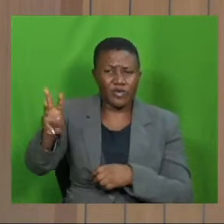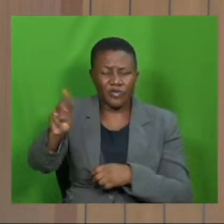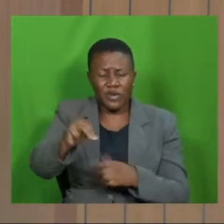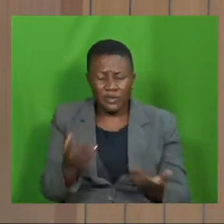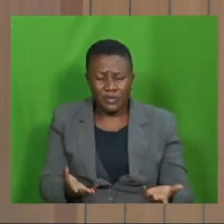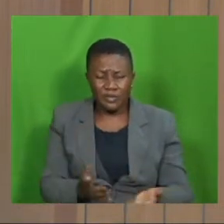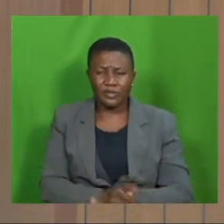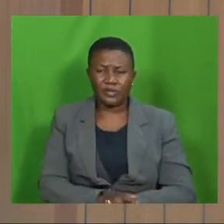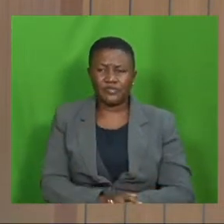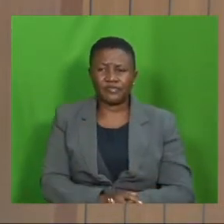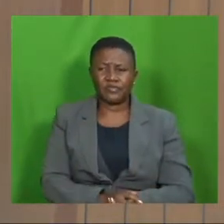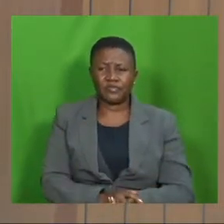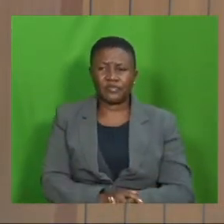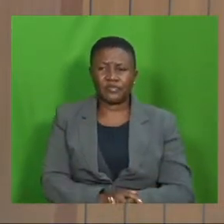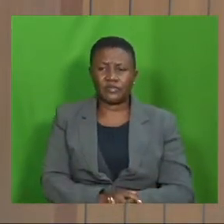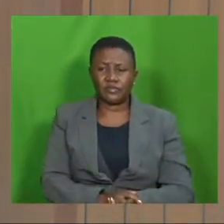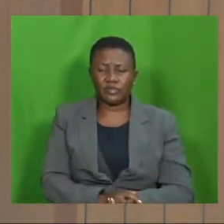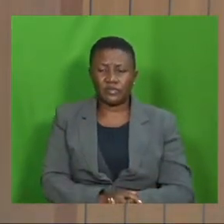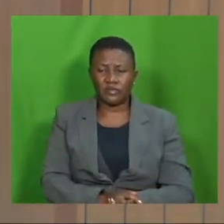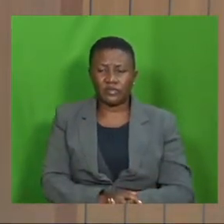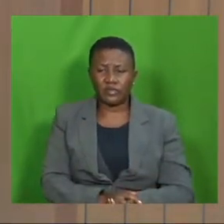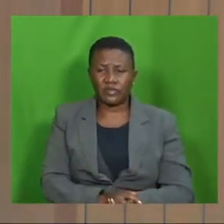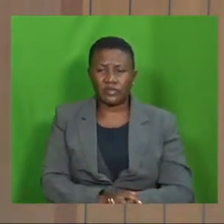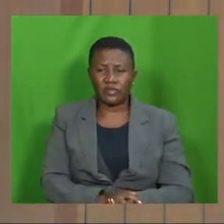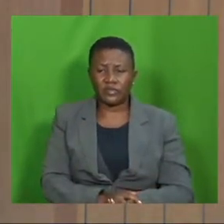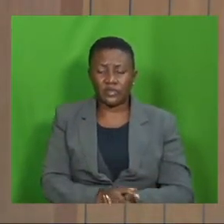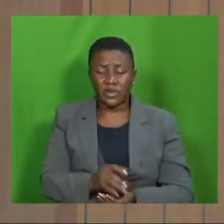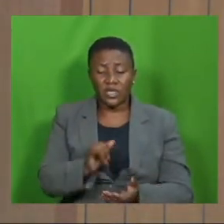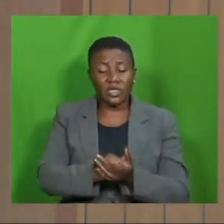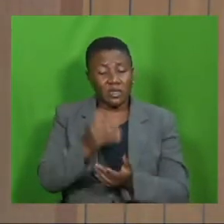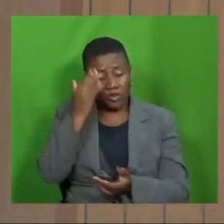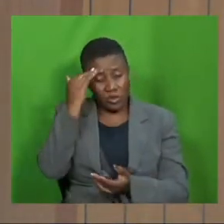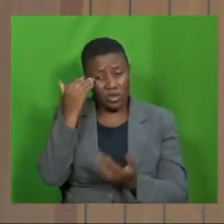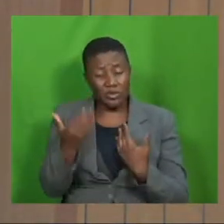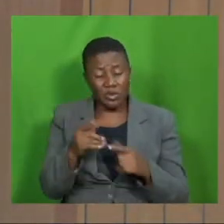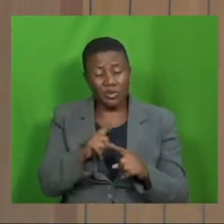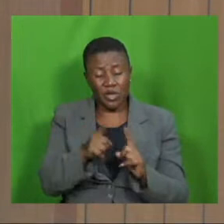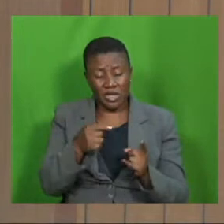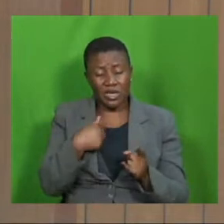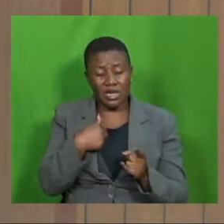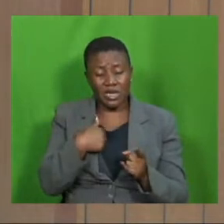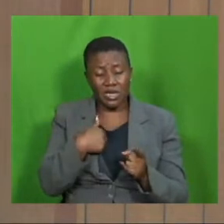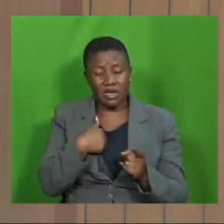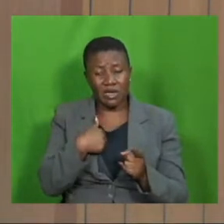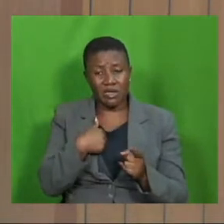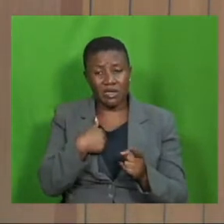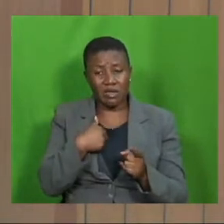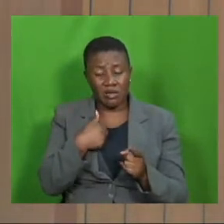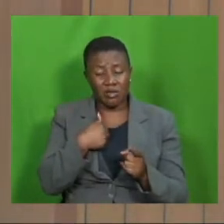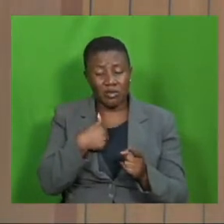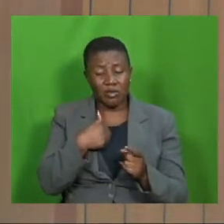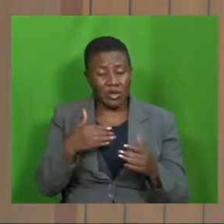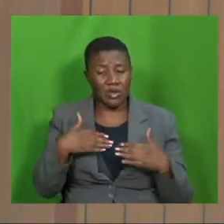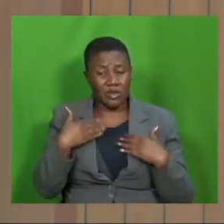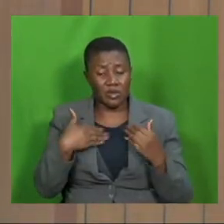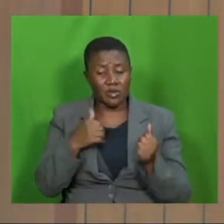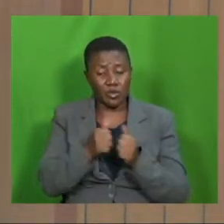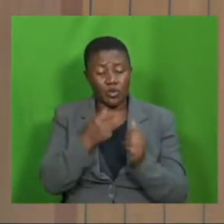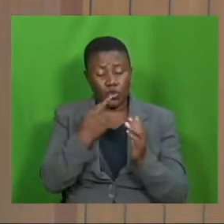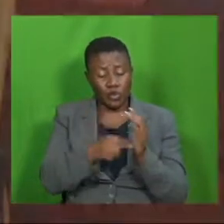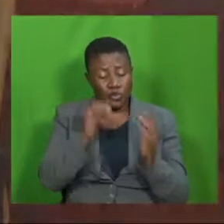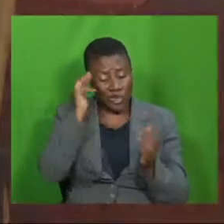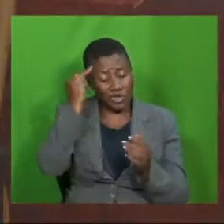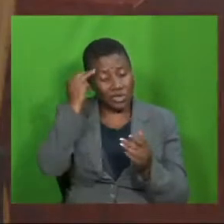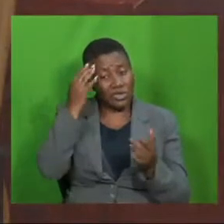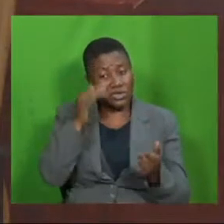made, and so the people did not get what is due. But I take the assurance from the minister that going